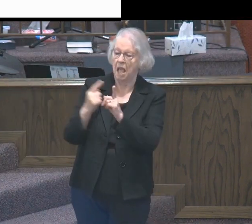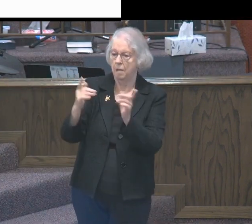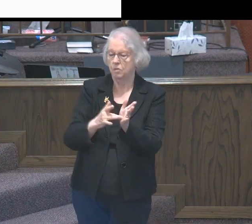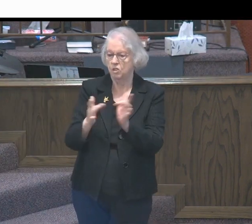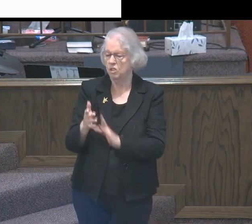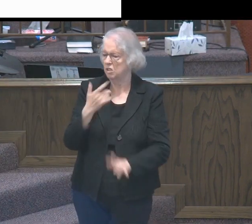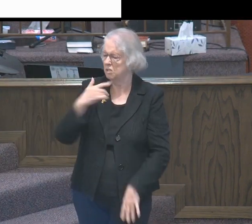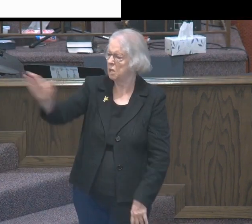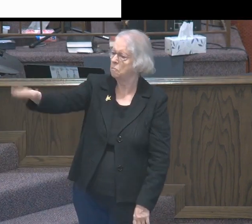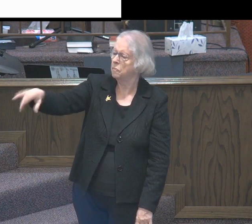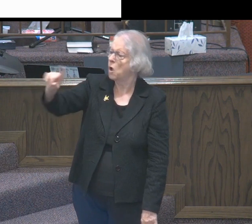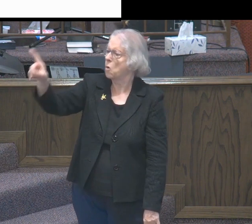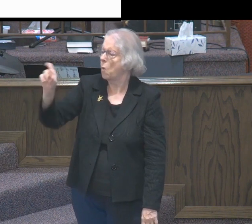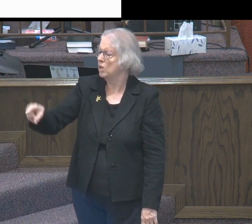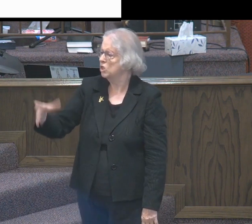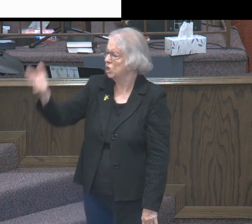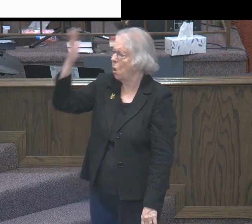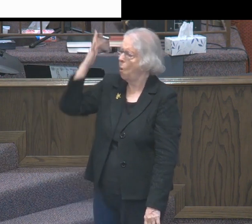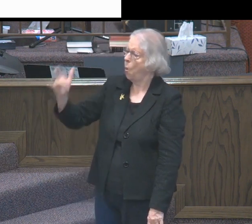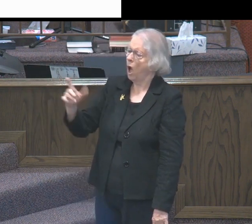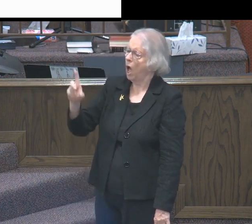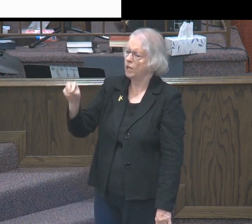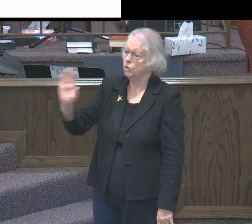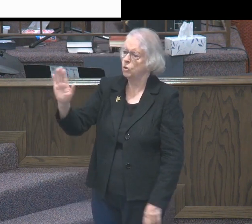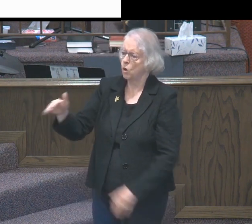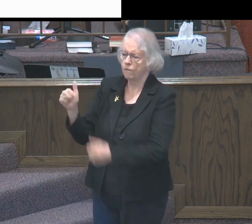the tradition of the elders?